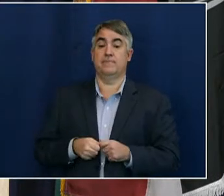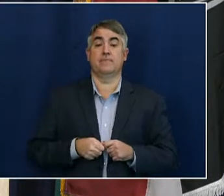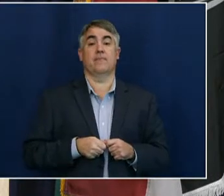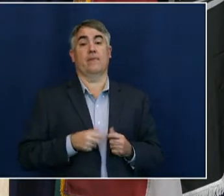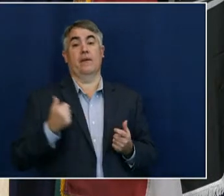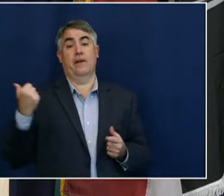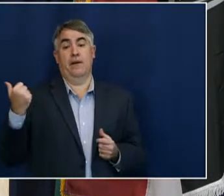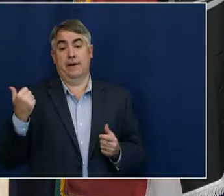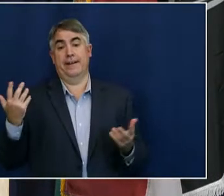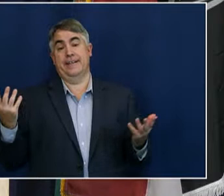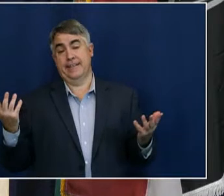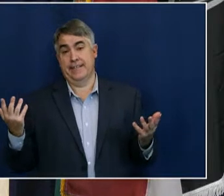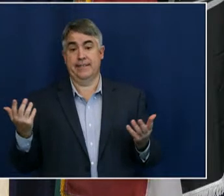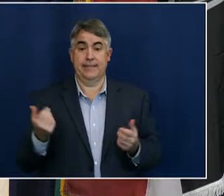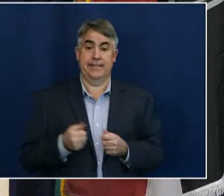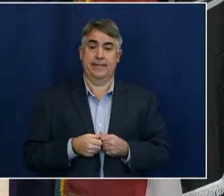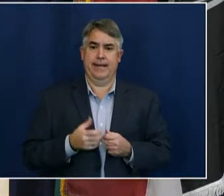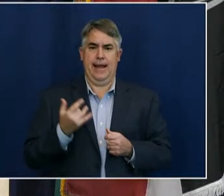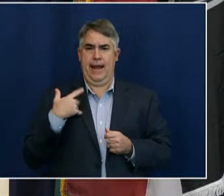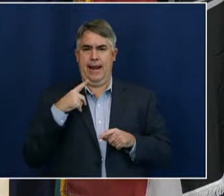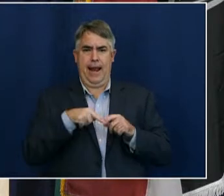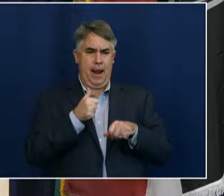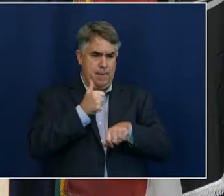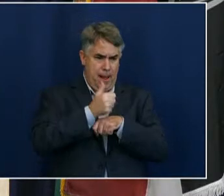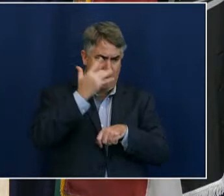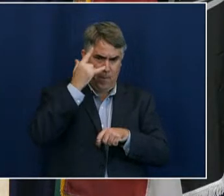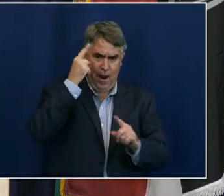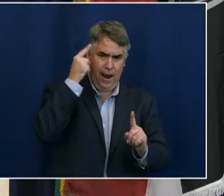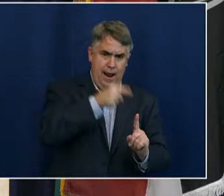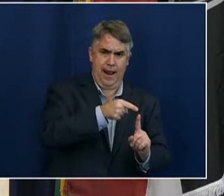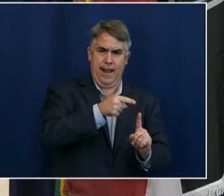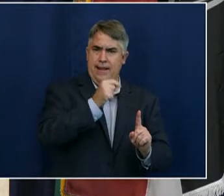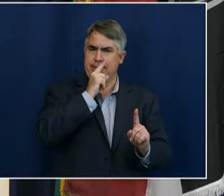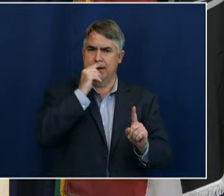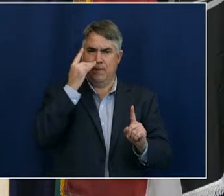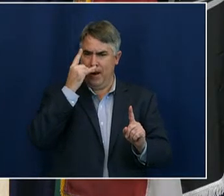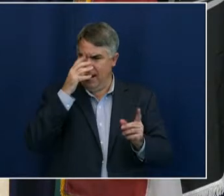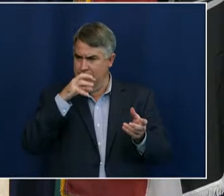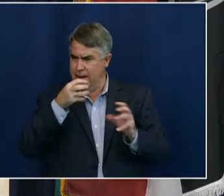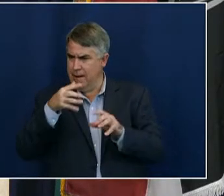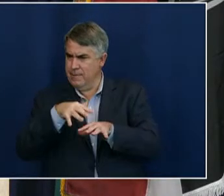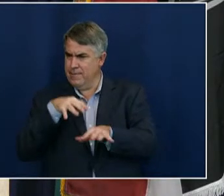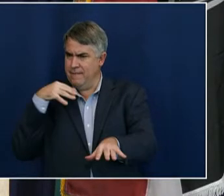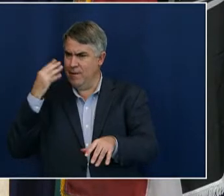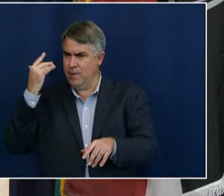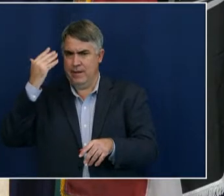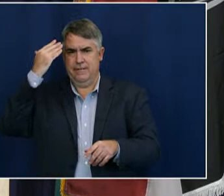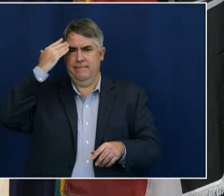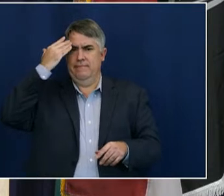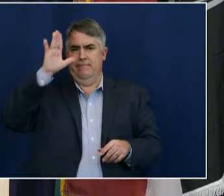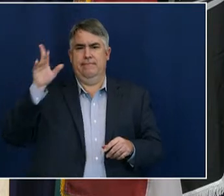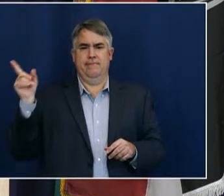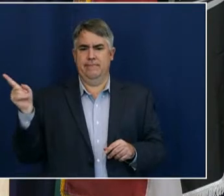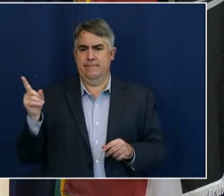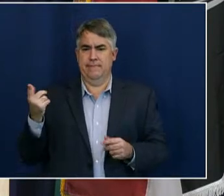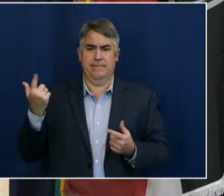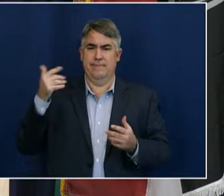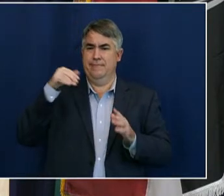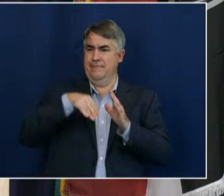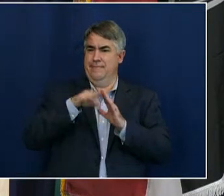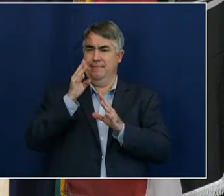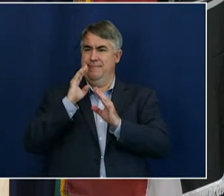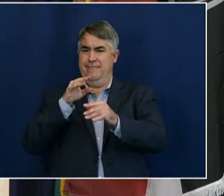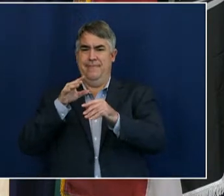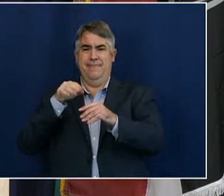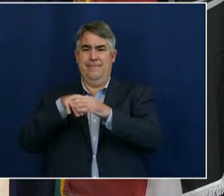to a specific time. I wasn't down there and haven't seen, but there is fluctuations that happen. They're obviously working incredibly hard to